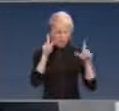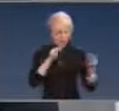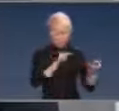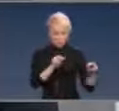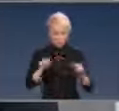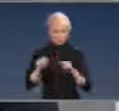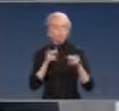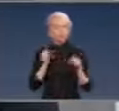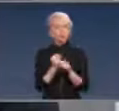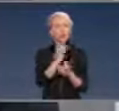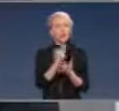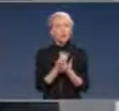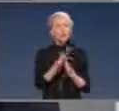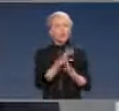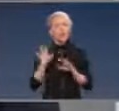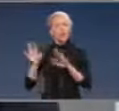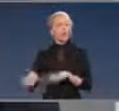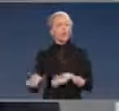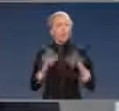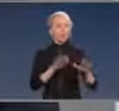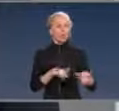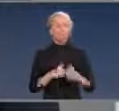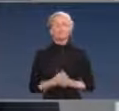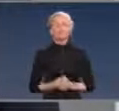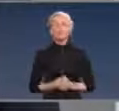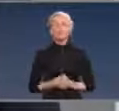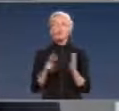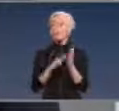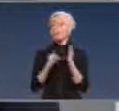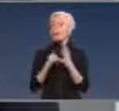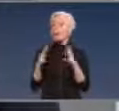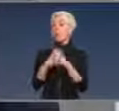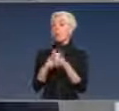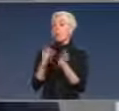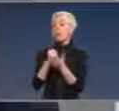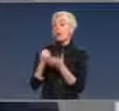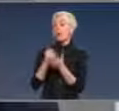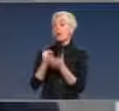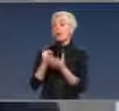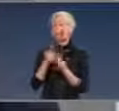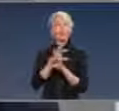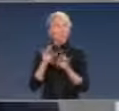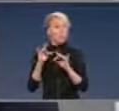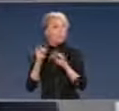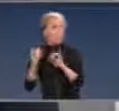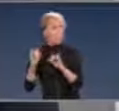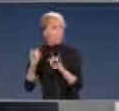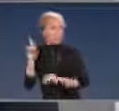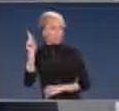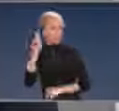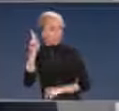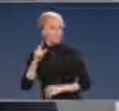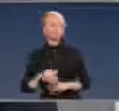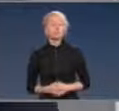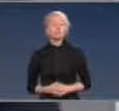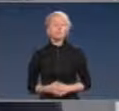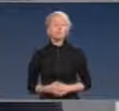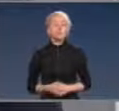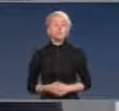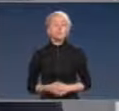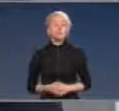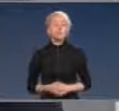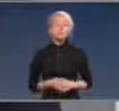news is better, and I think what this demonstrates is that we're in this fight, and in some fights we'll be behind and in some fights